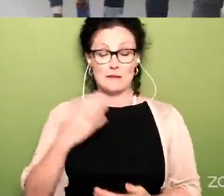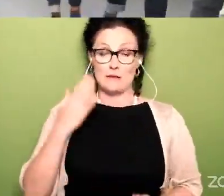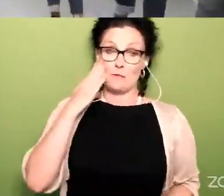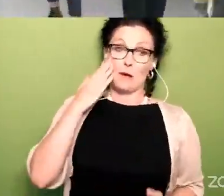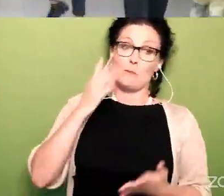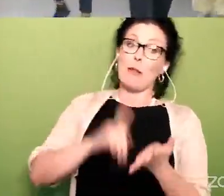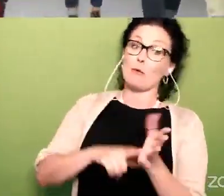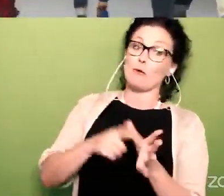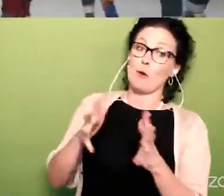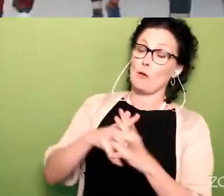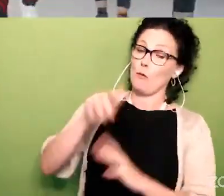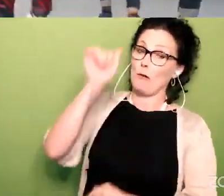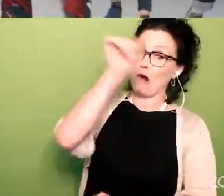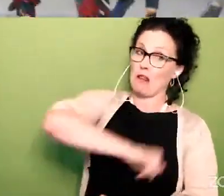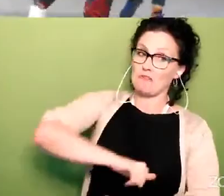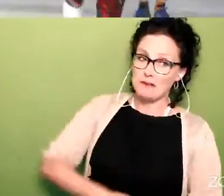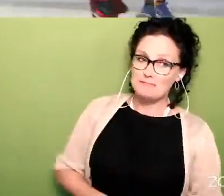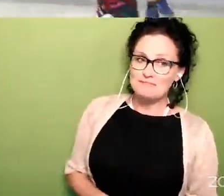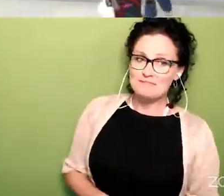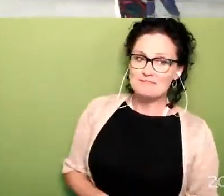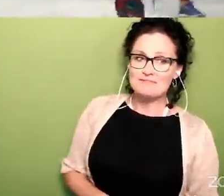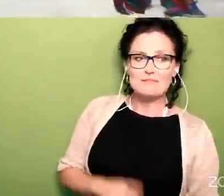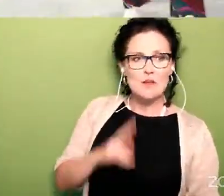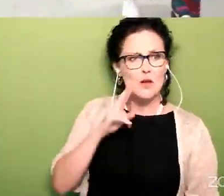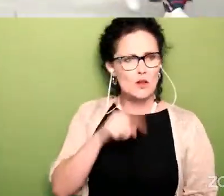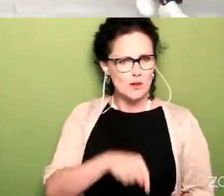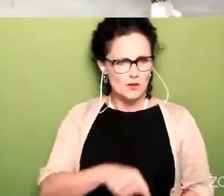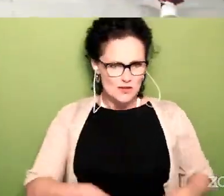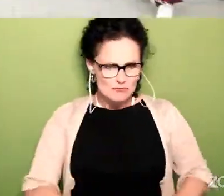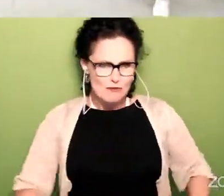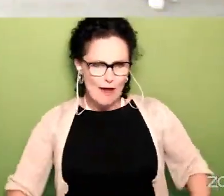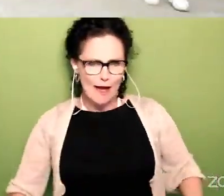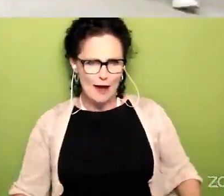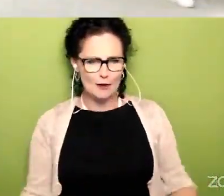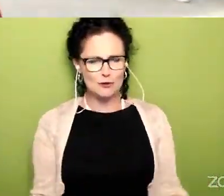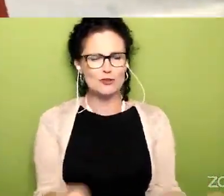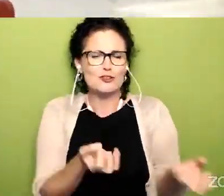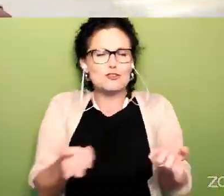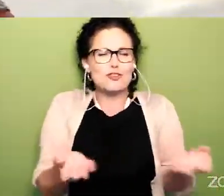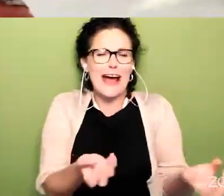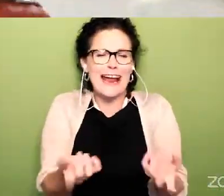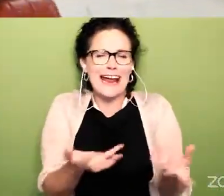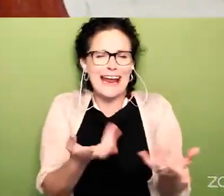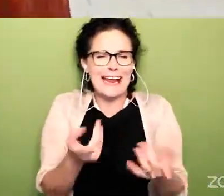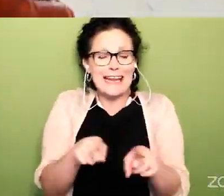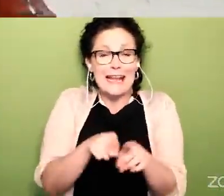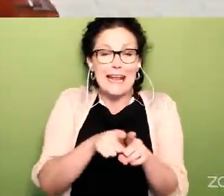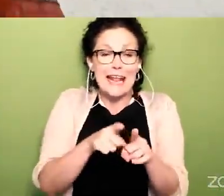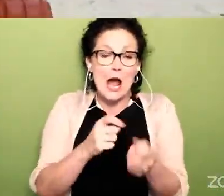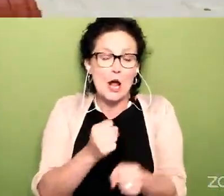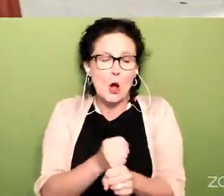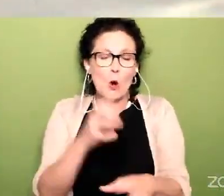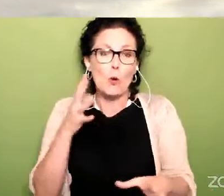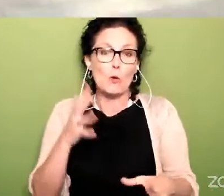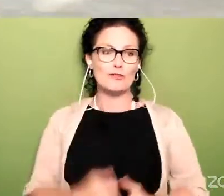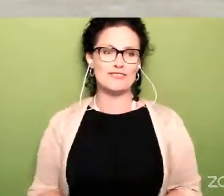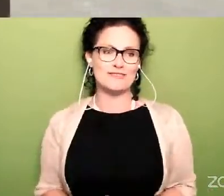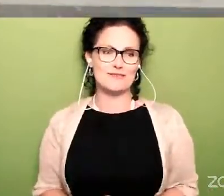hope. Look at these new arrivals in Coventry. Welcome to Coventry.